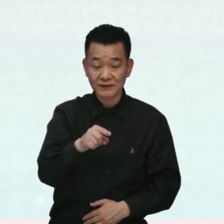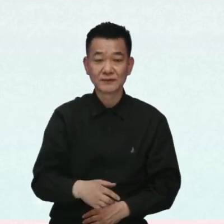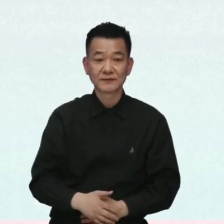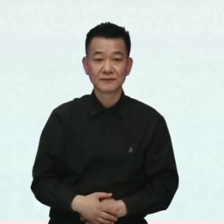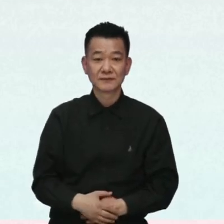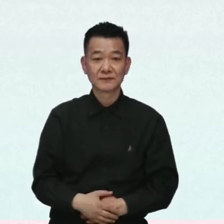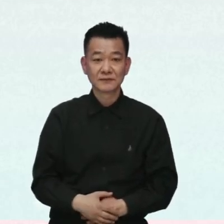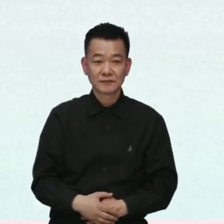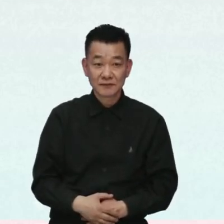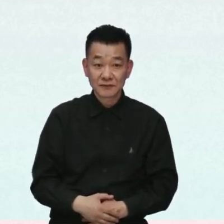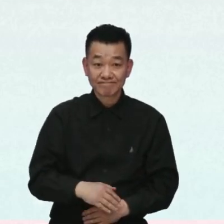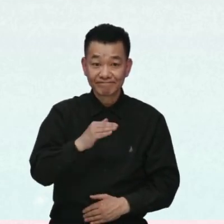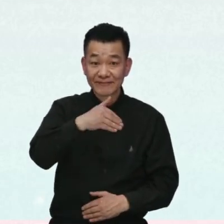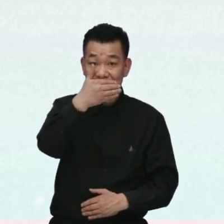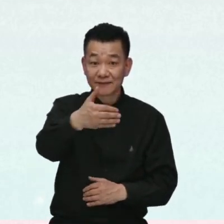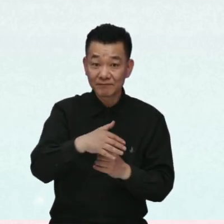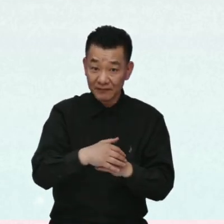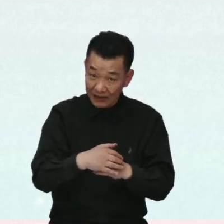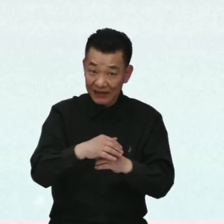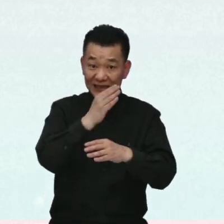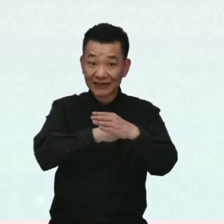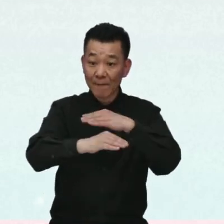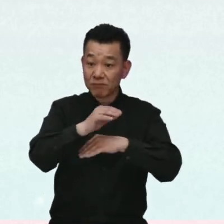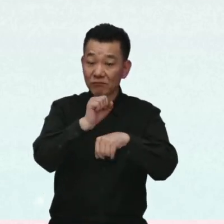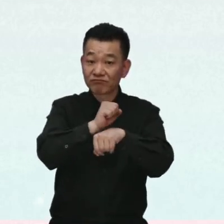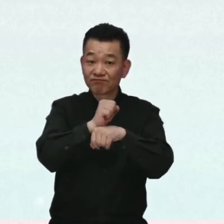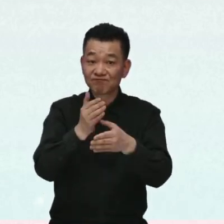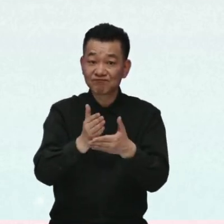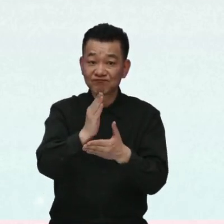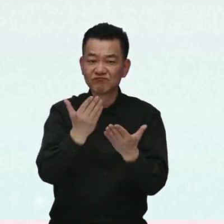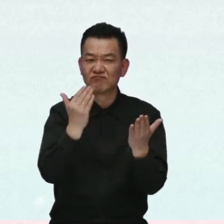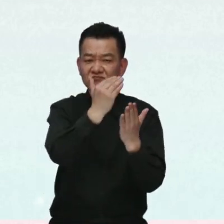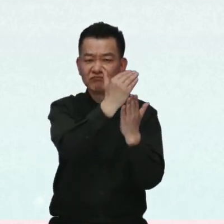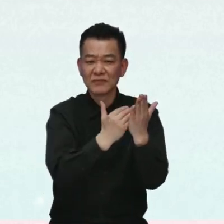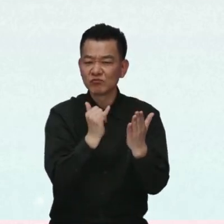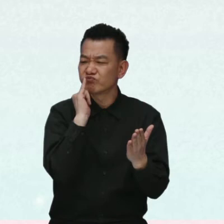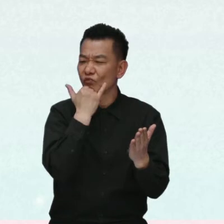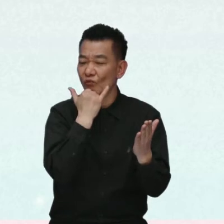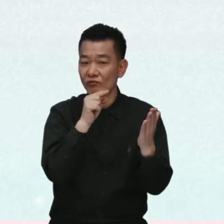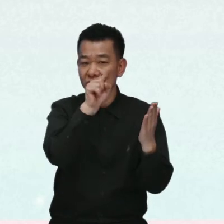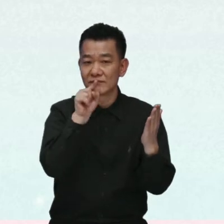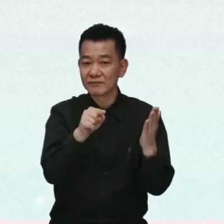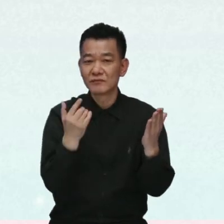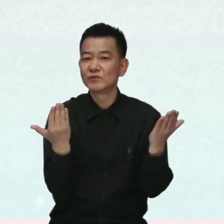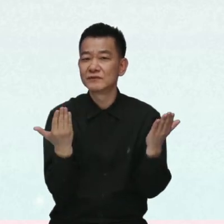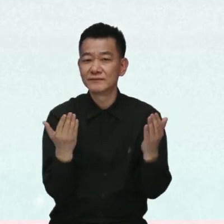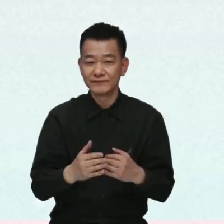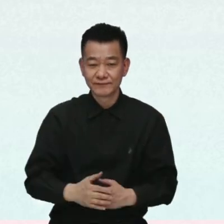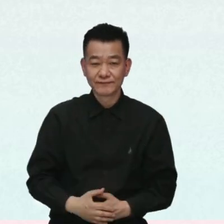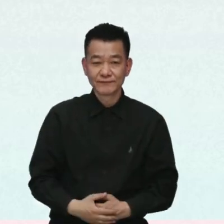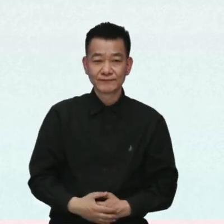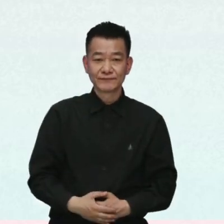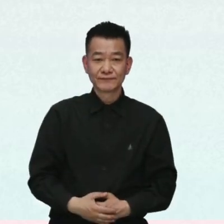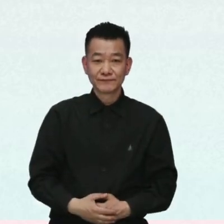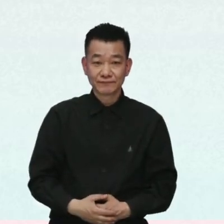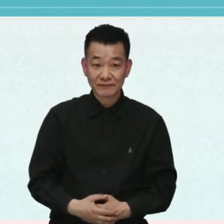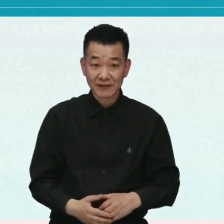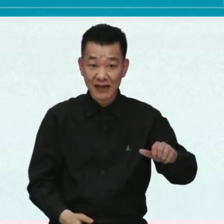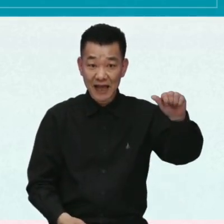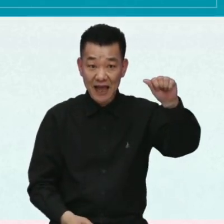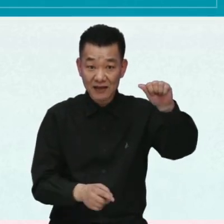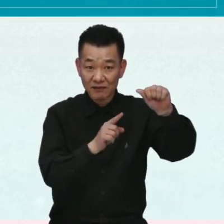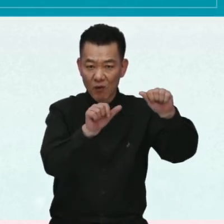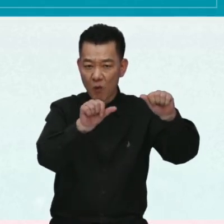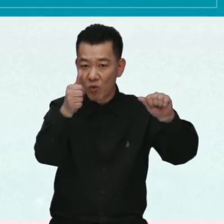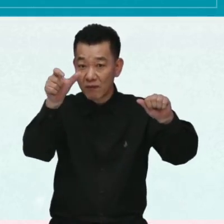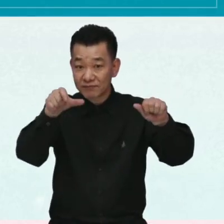Shall we solve a quiz? What is not a correct statement about the right to work for persons with disabilities?